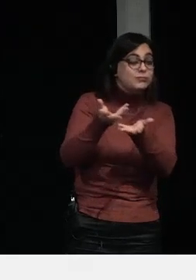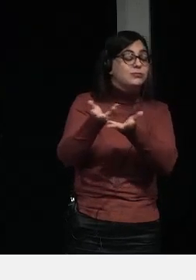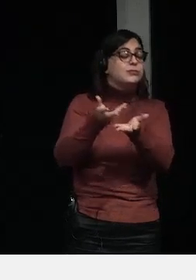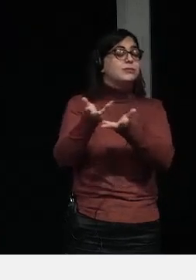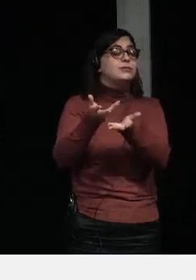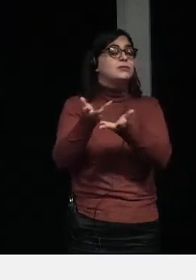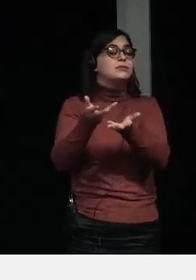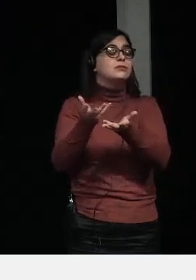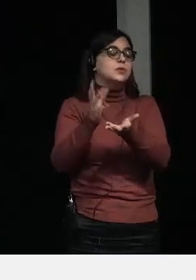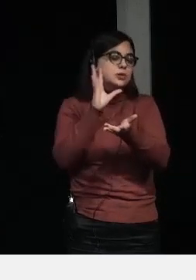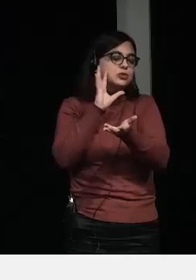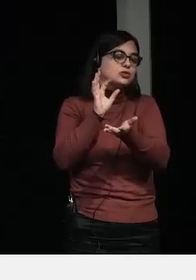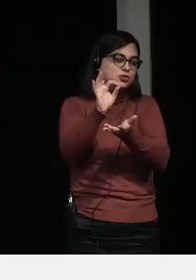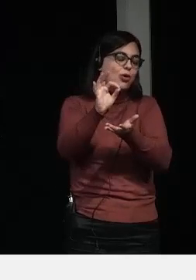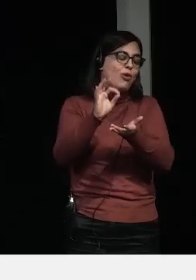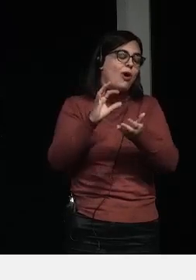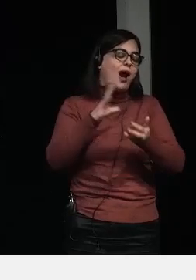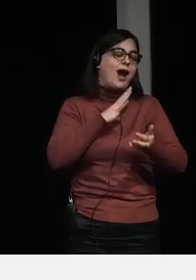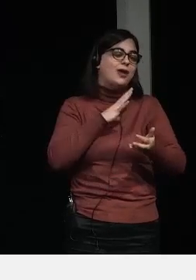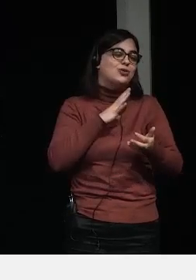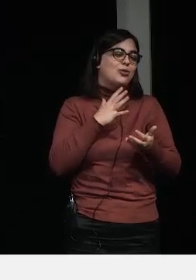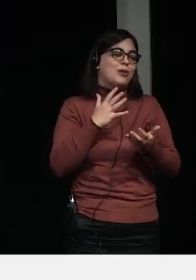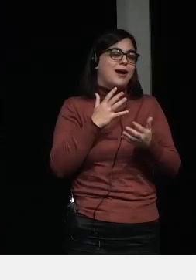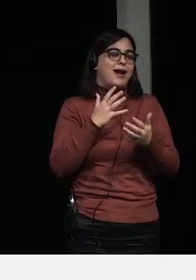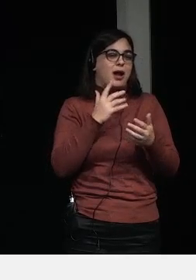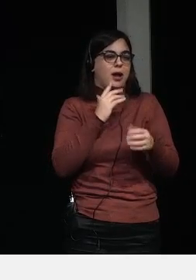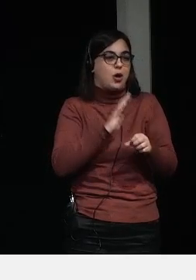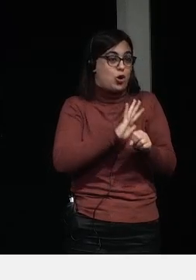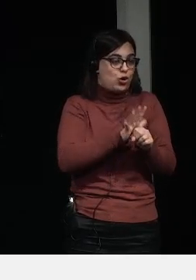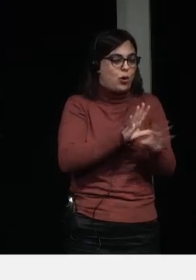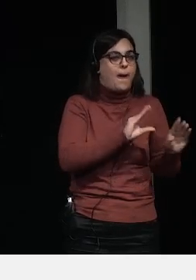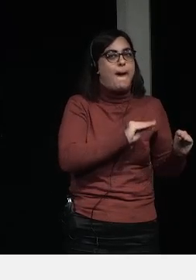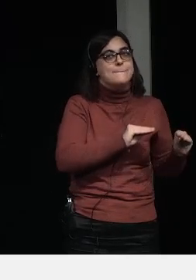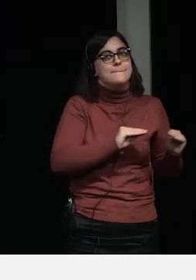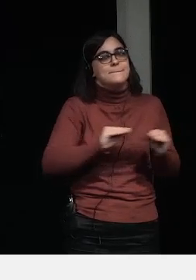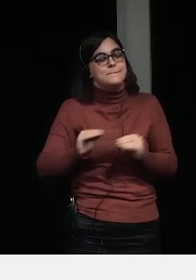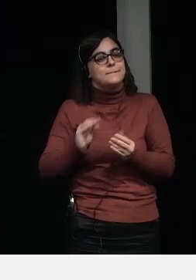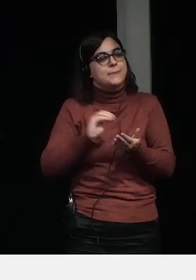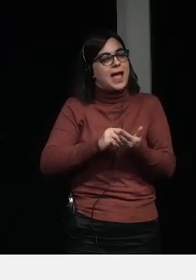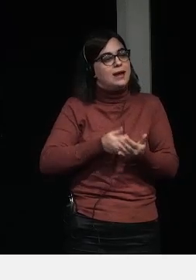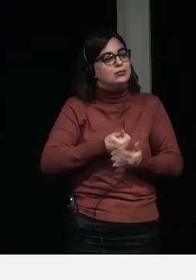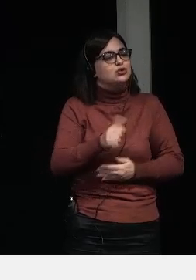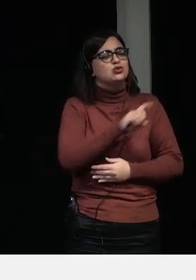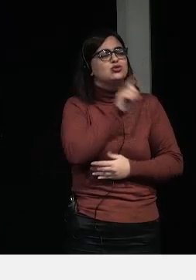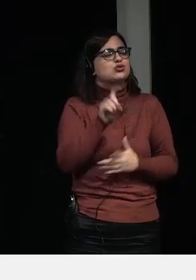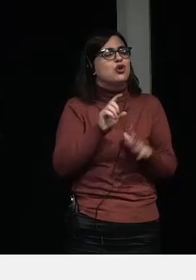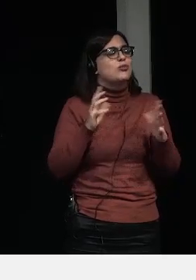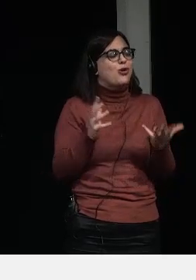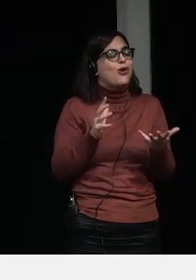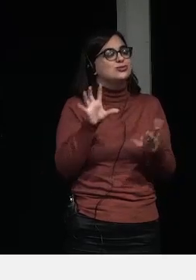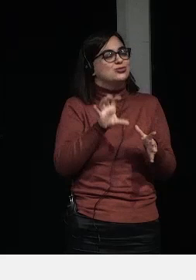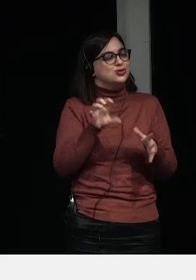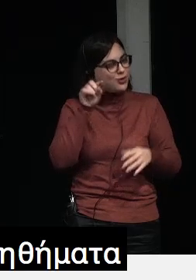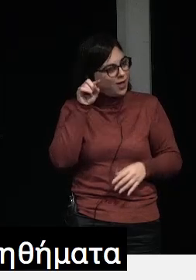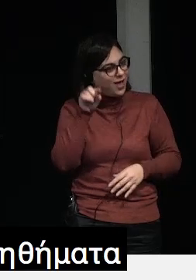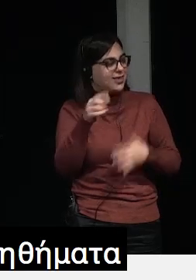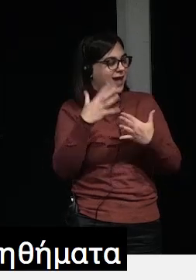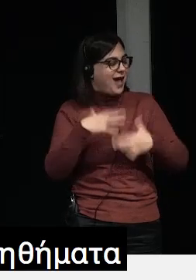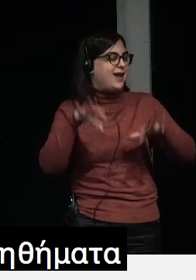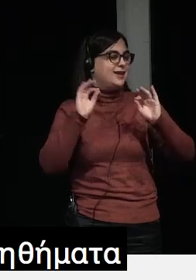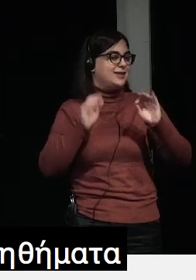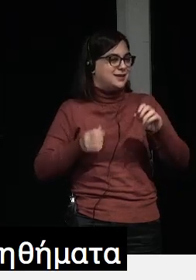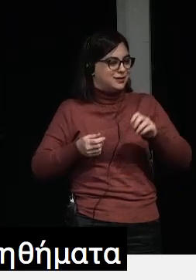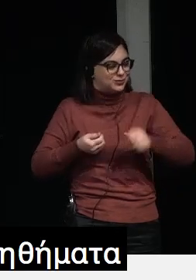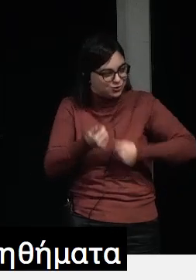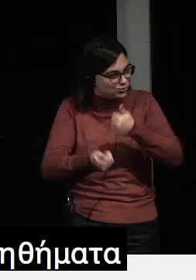museum, and start again in museum. And at this point, the path was clear, and you